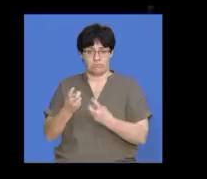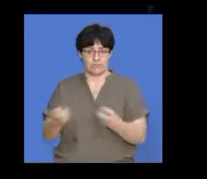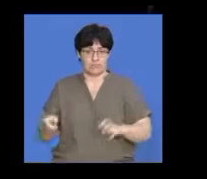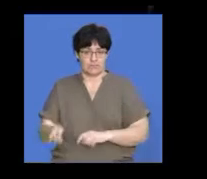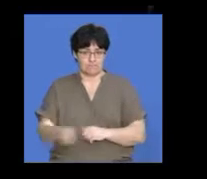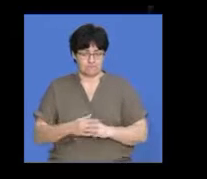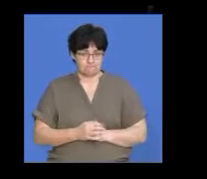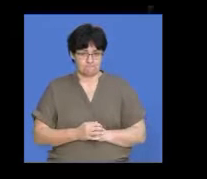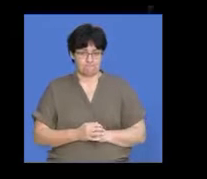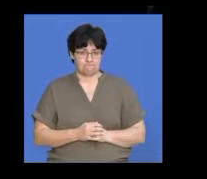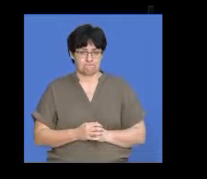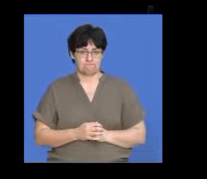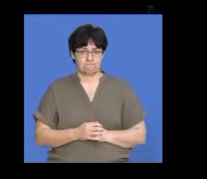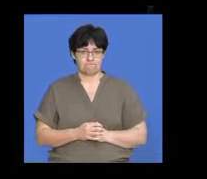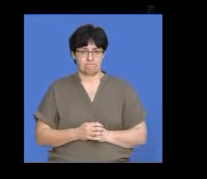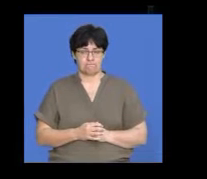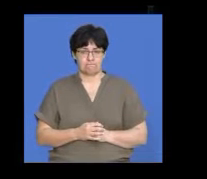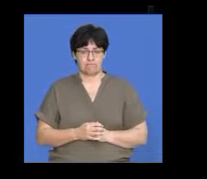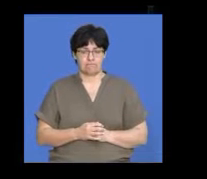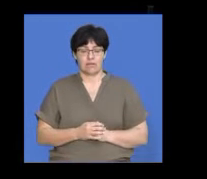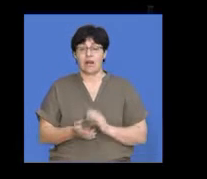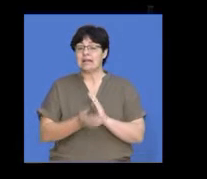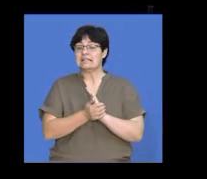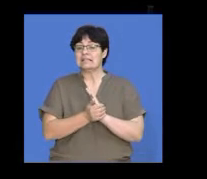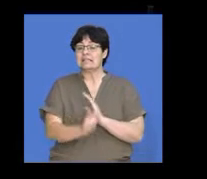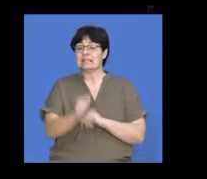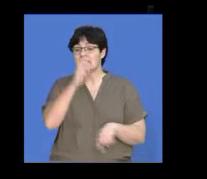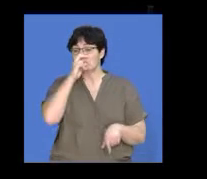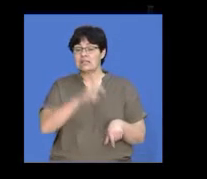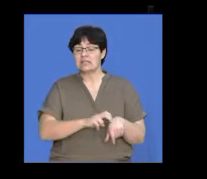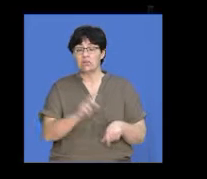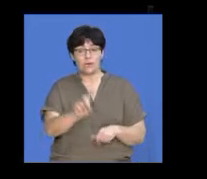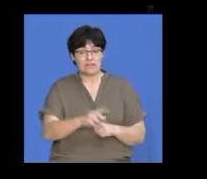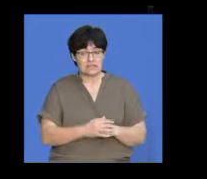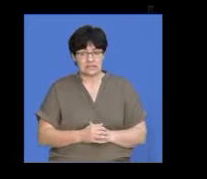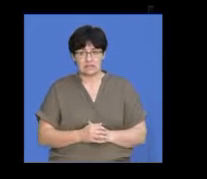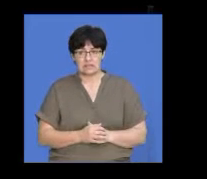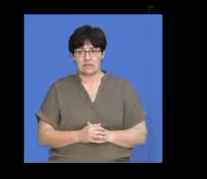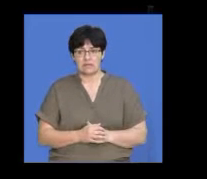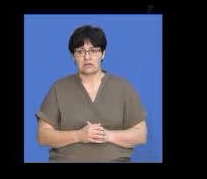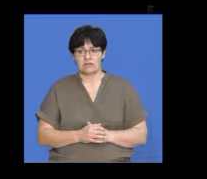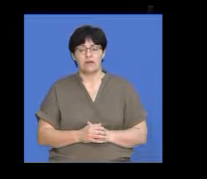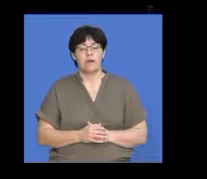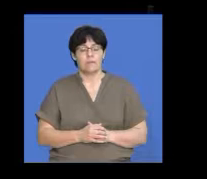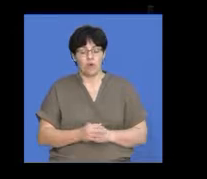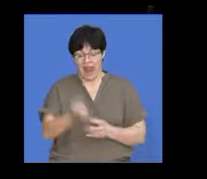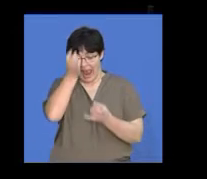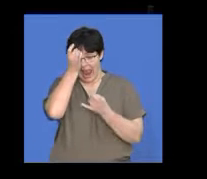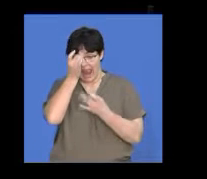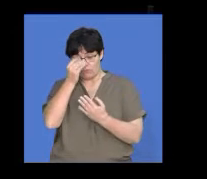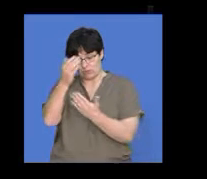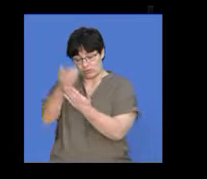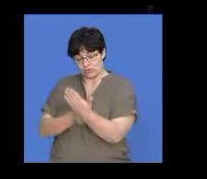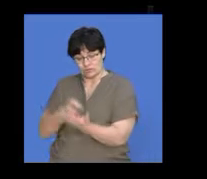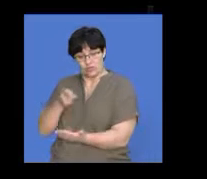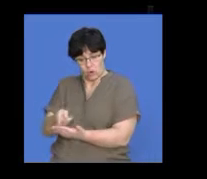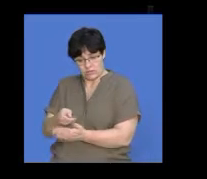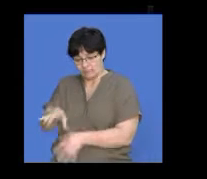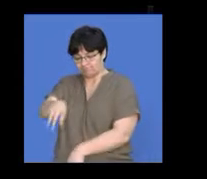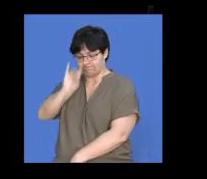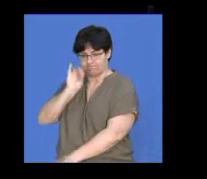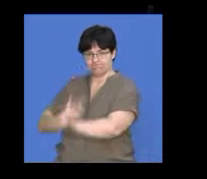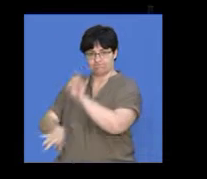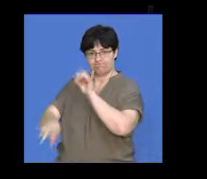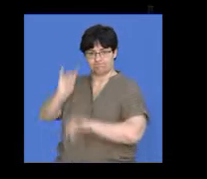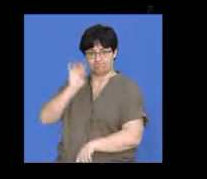So one of the skills that you will be looking at is extracting information from the source.